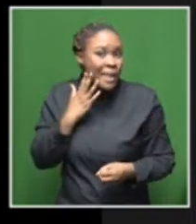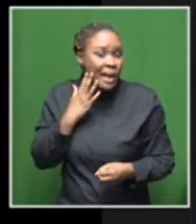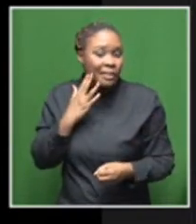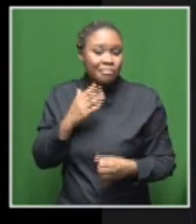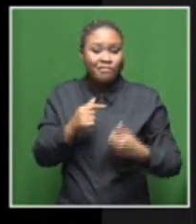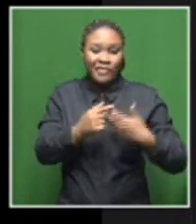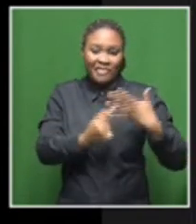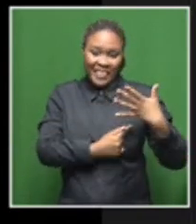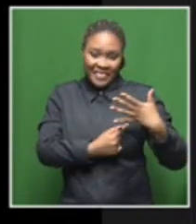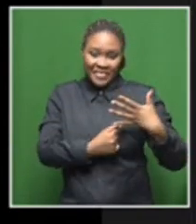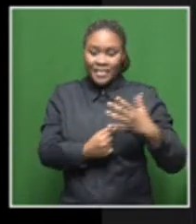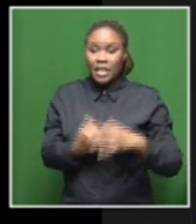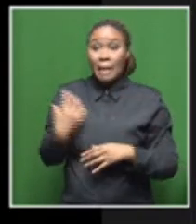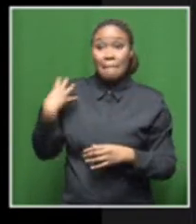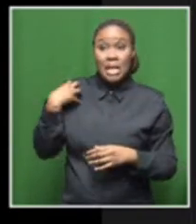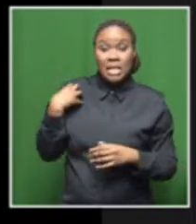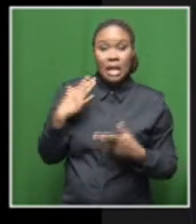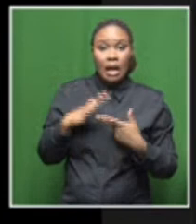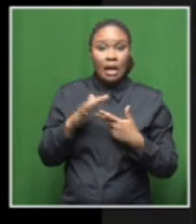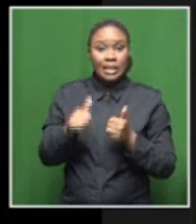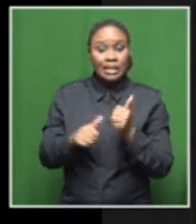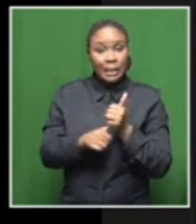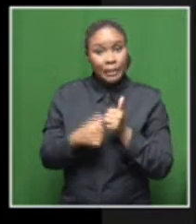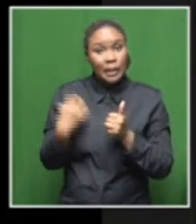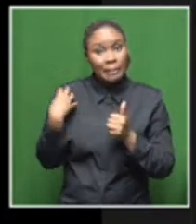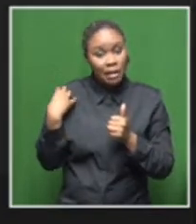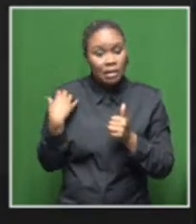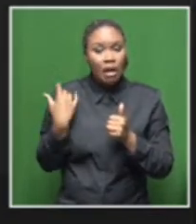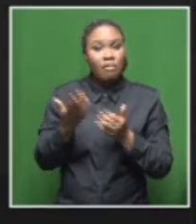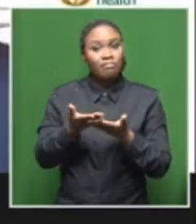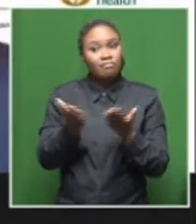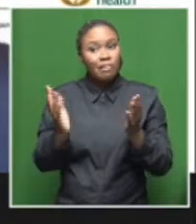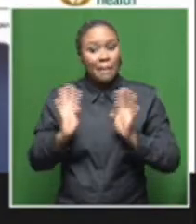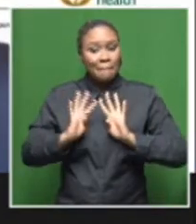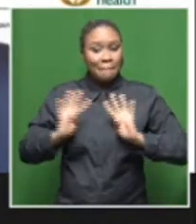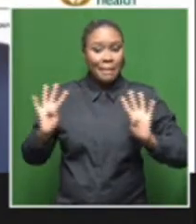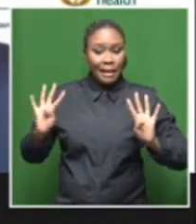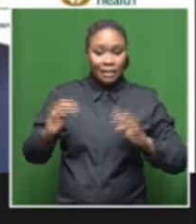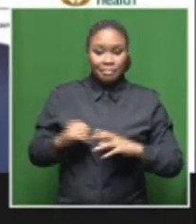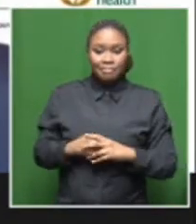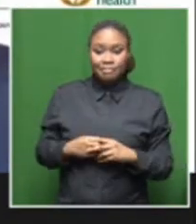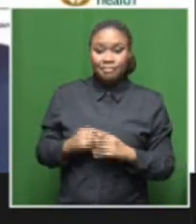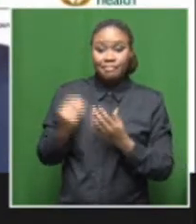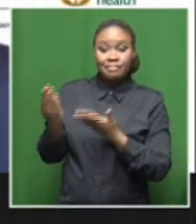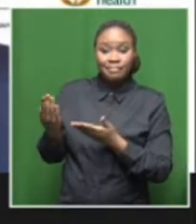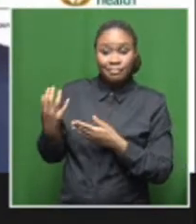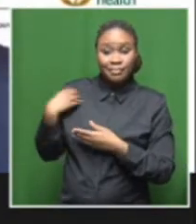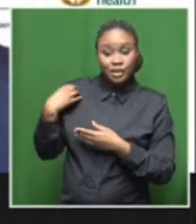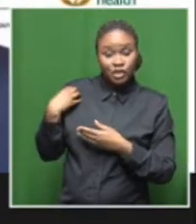questions, Minister, Deputy Minister, and members of the panel. I'm going to hand over to Minister to